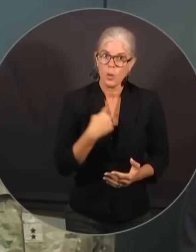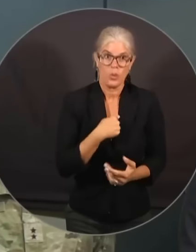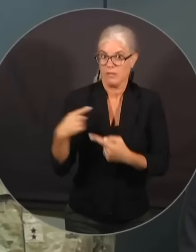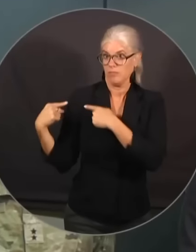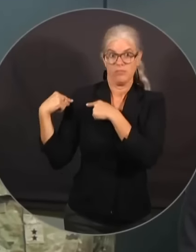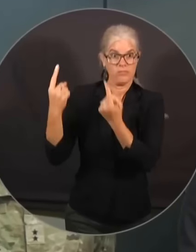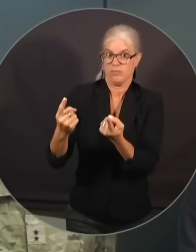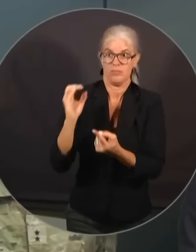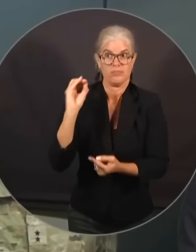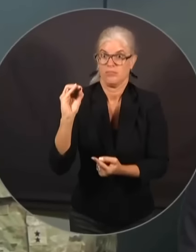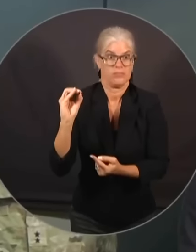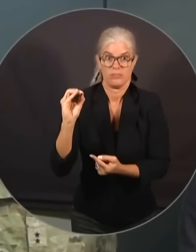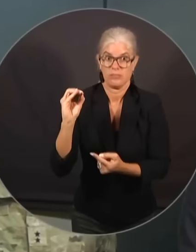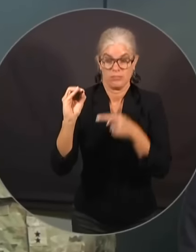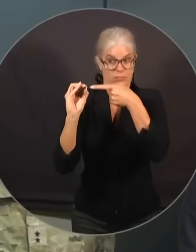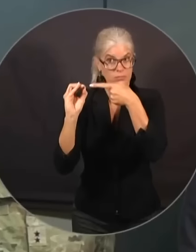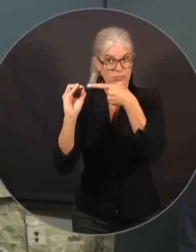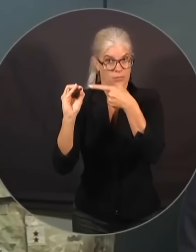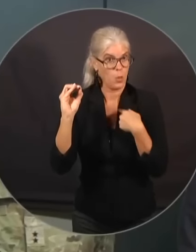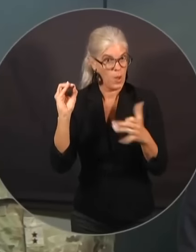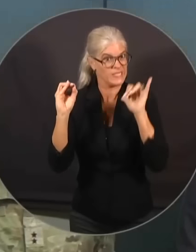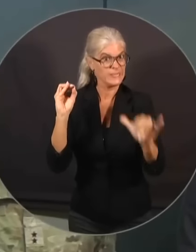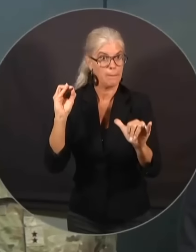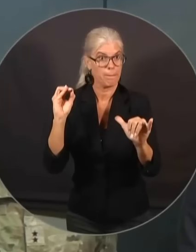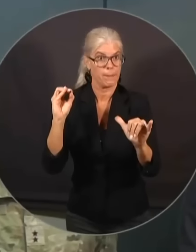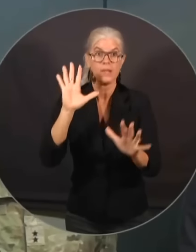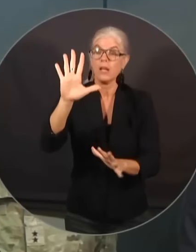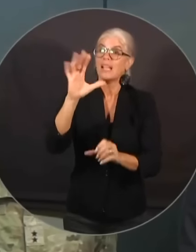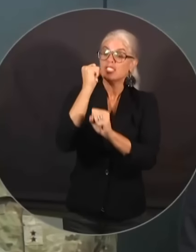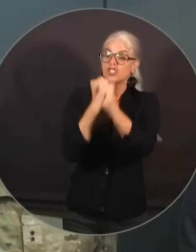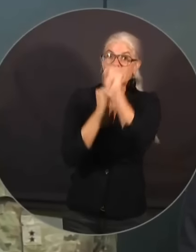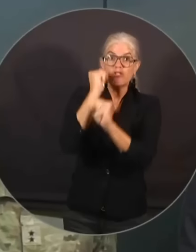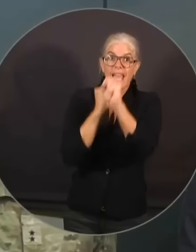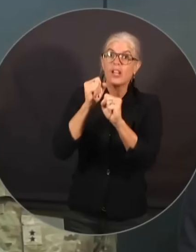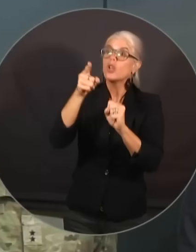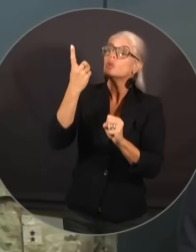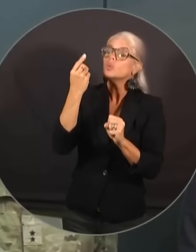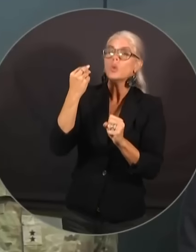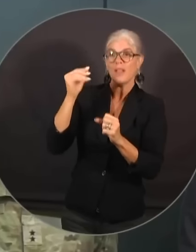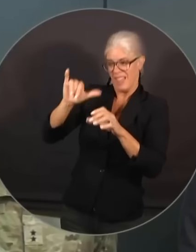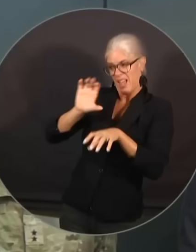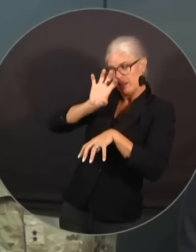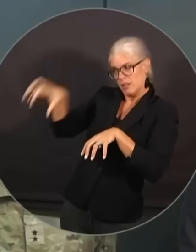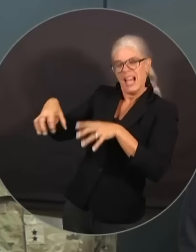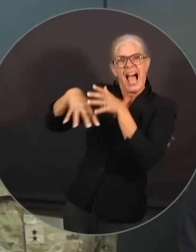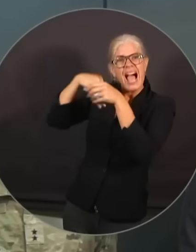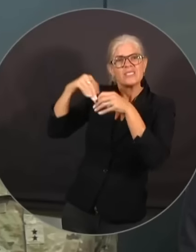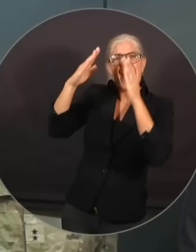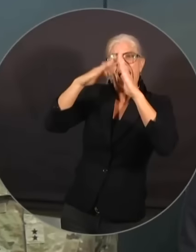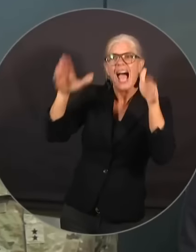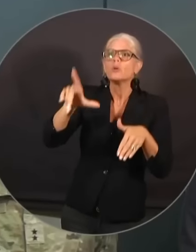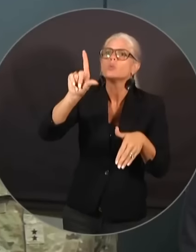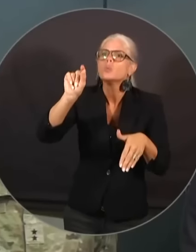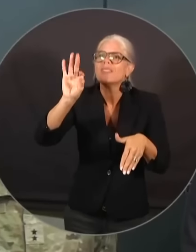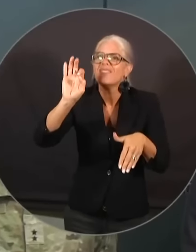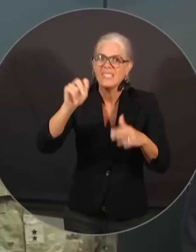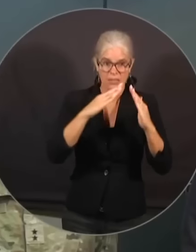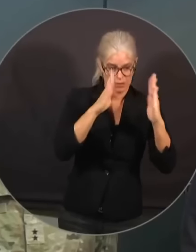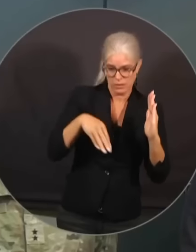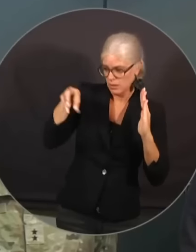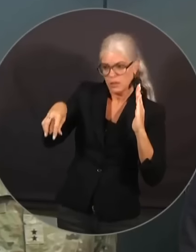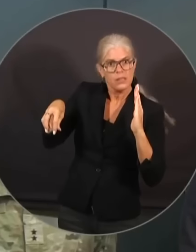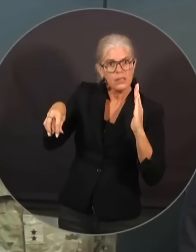so keep those generators 20 feet away from outside your home from any open doors or windows. Make sure you let it cool down for